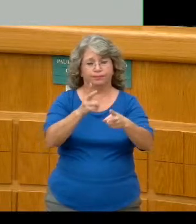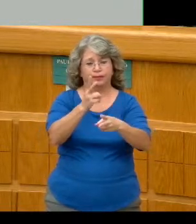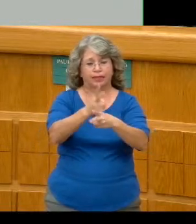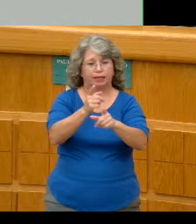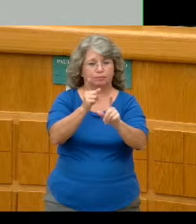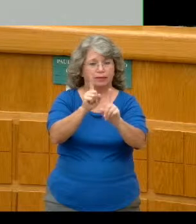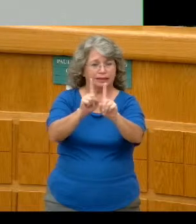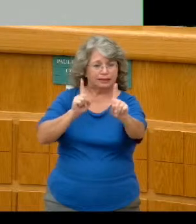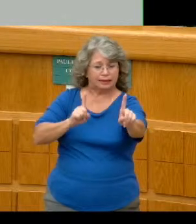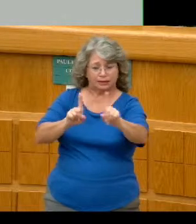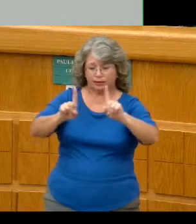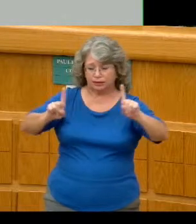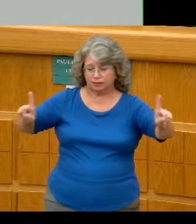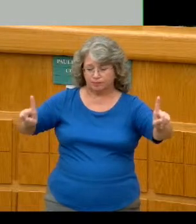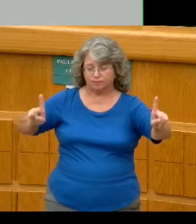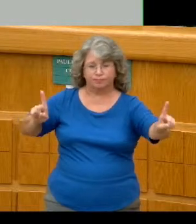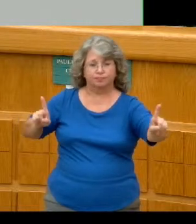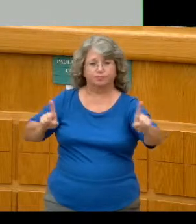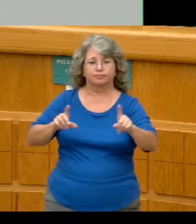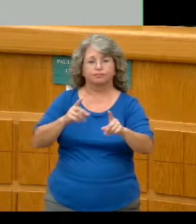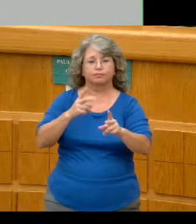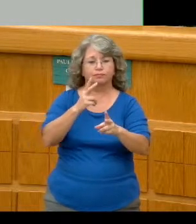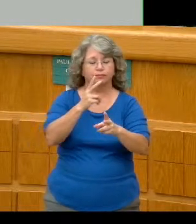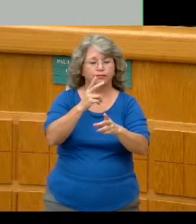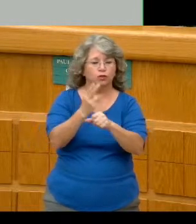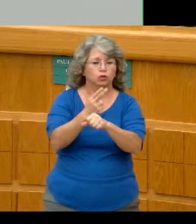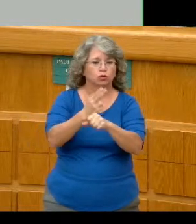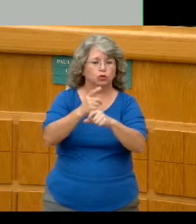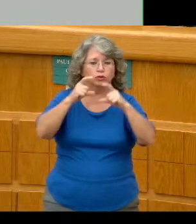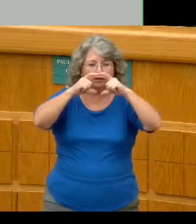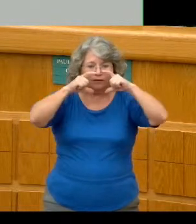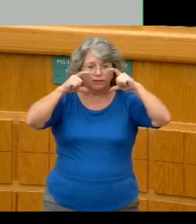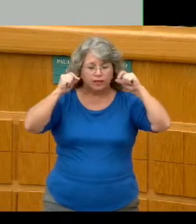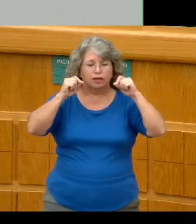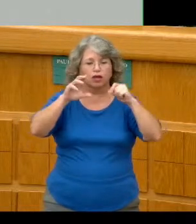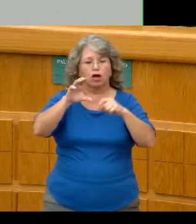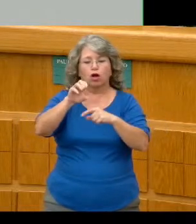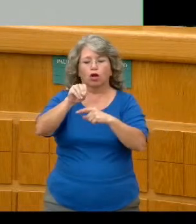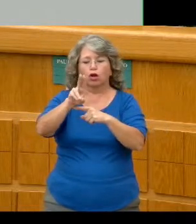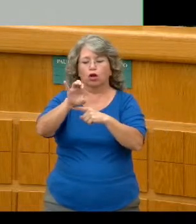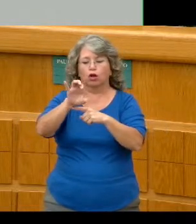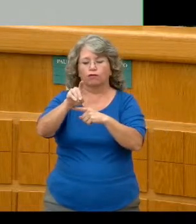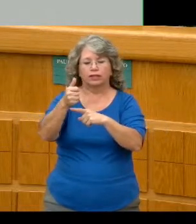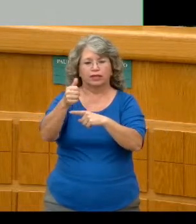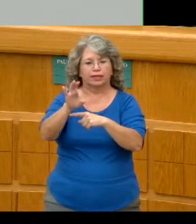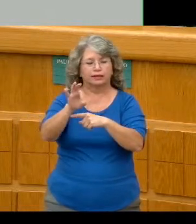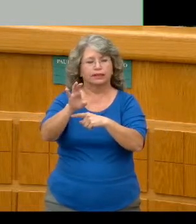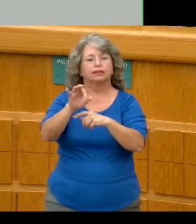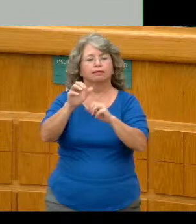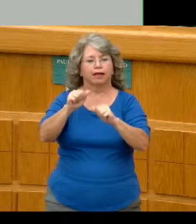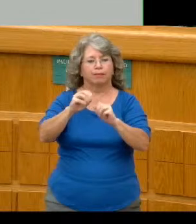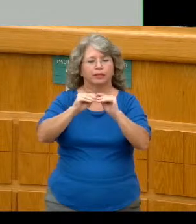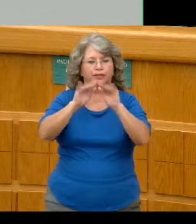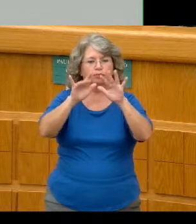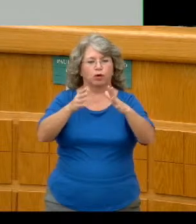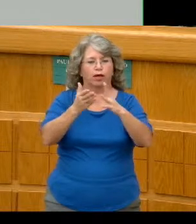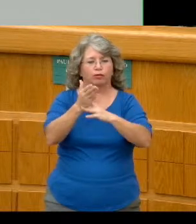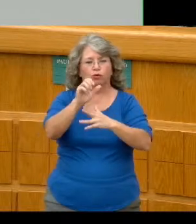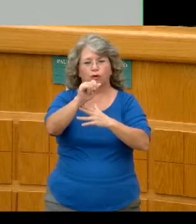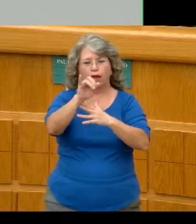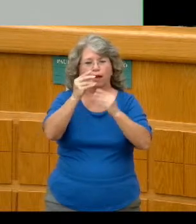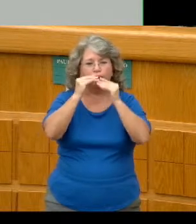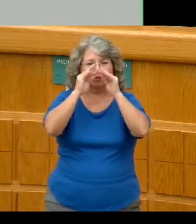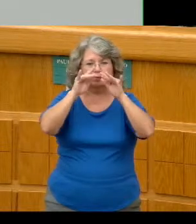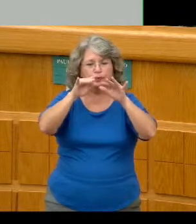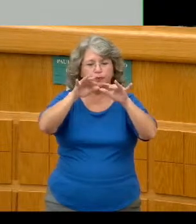coverings. COVID-19 can be spread in aerosols, which means that 6 feet away isn't far enough to